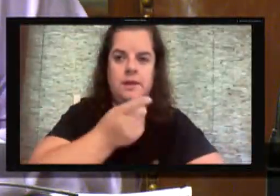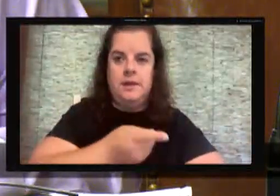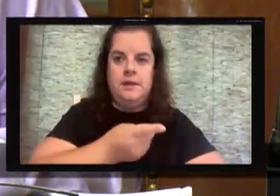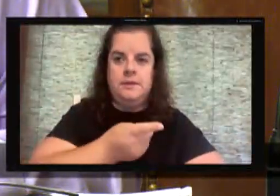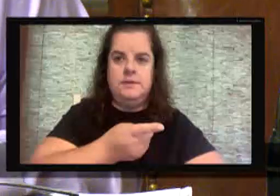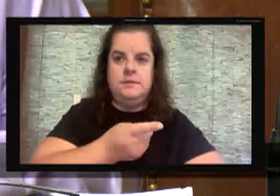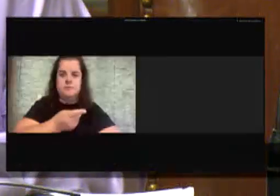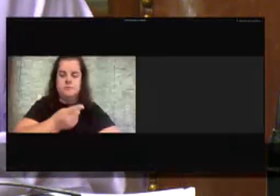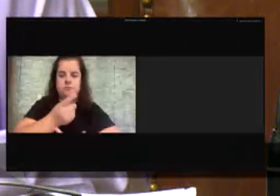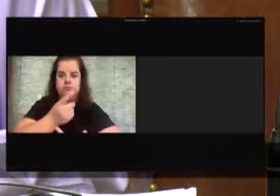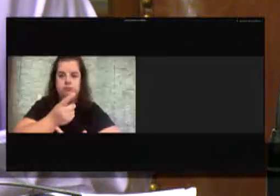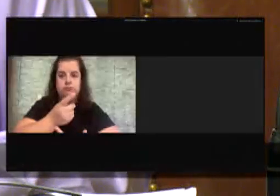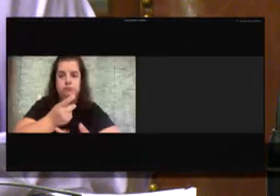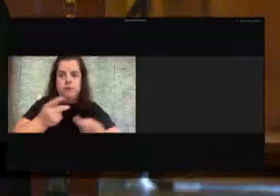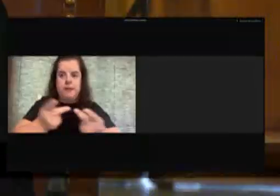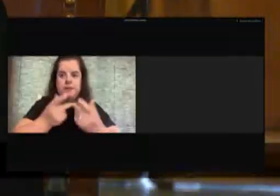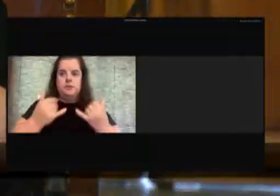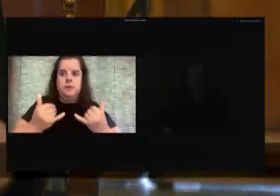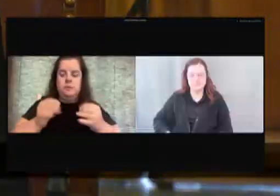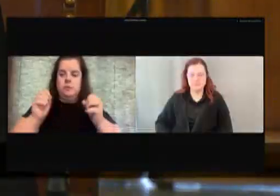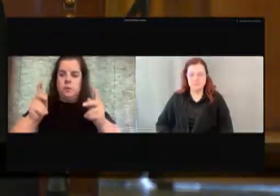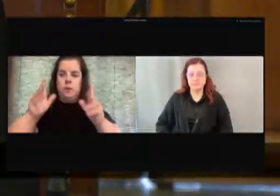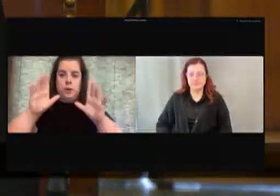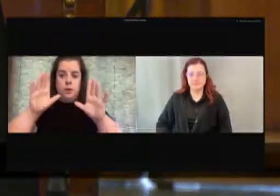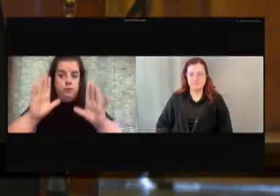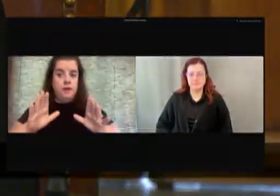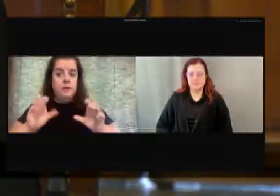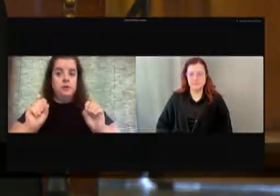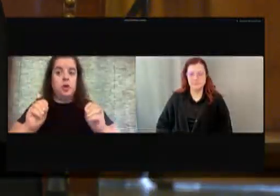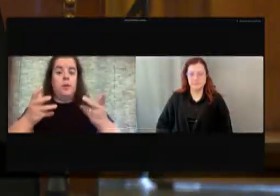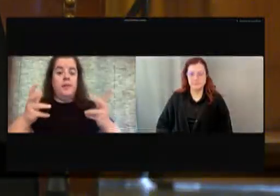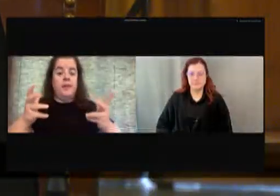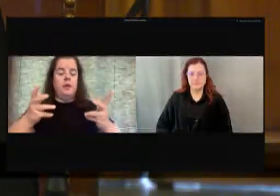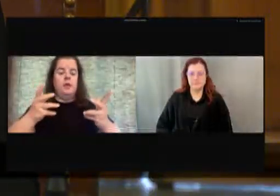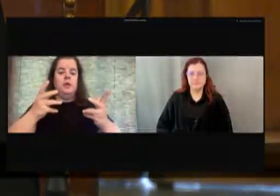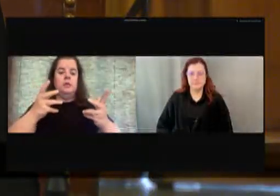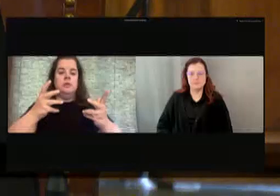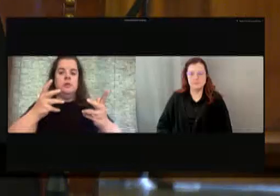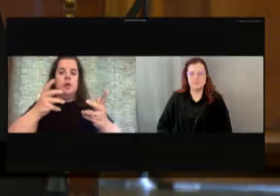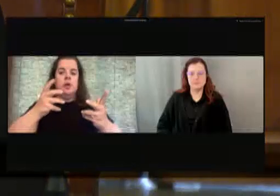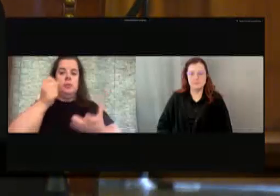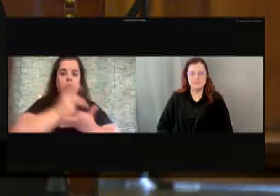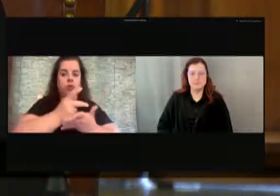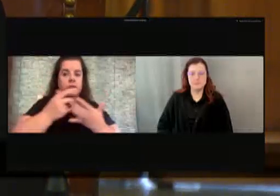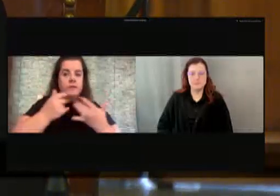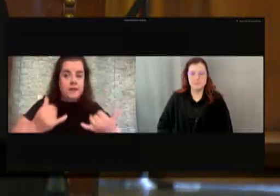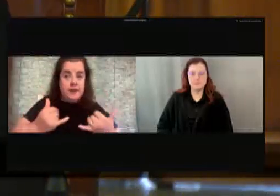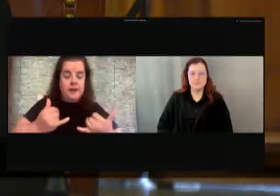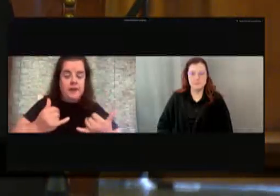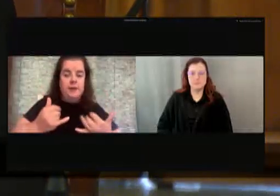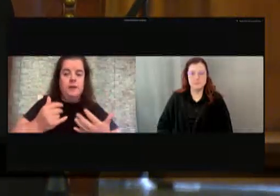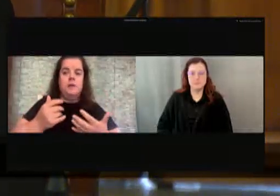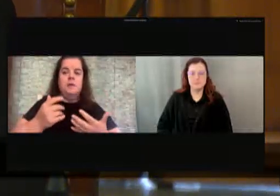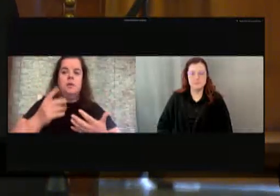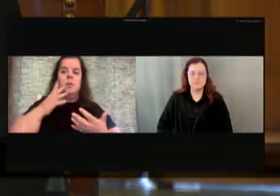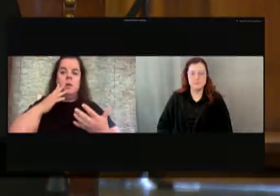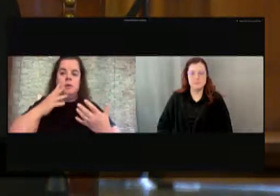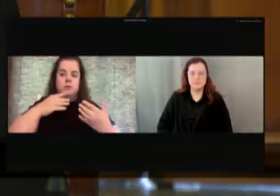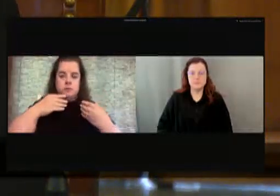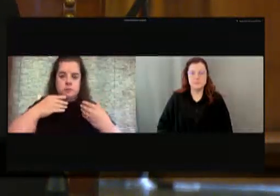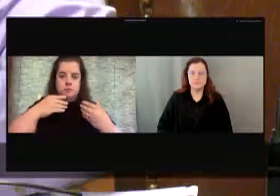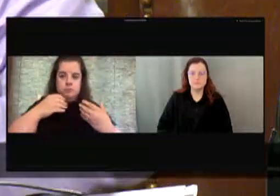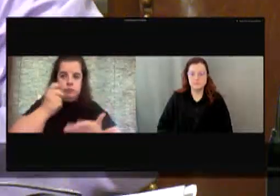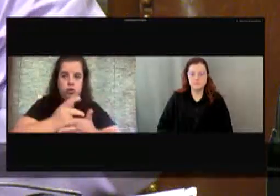today. Okay, great. And then, so after we if we approve this today and approve each of the properties that are listed here today, what happens after